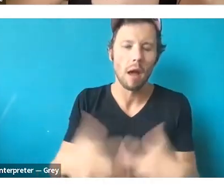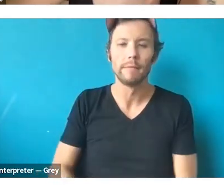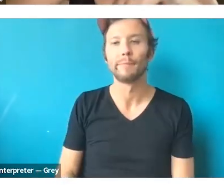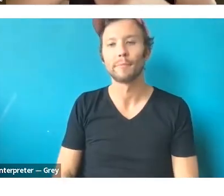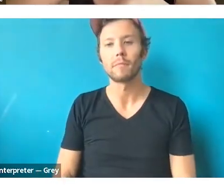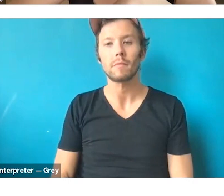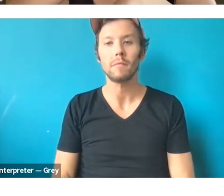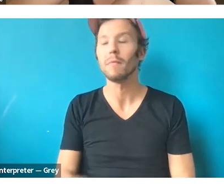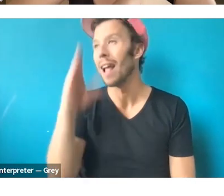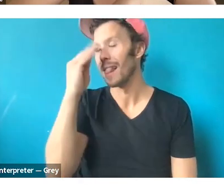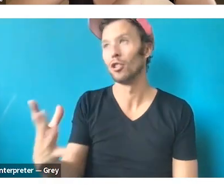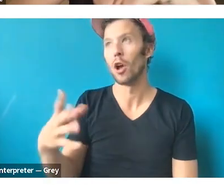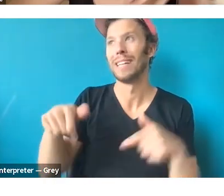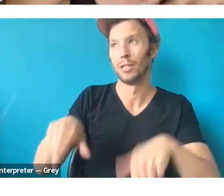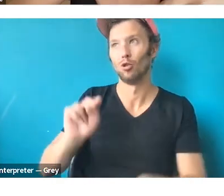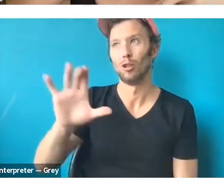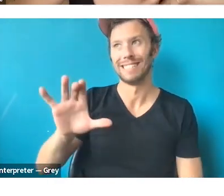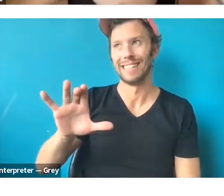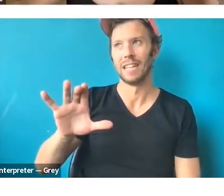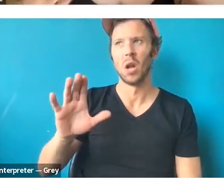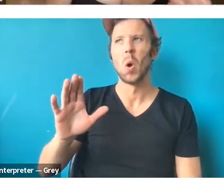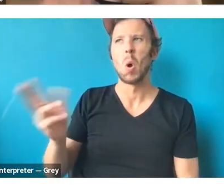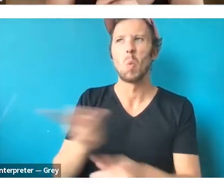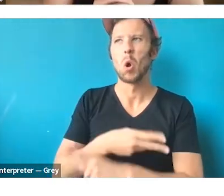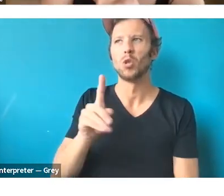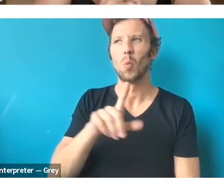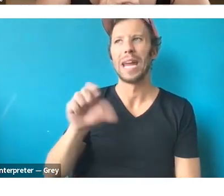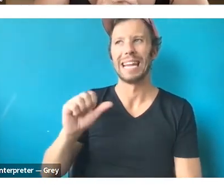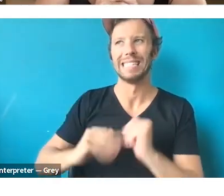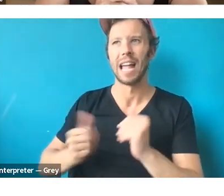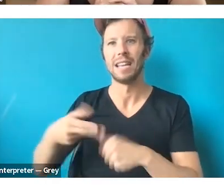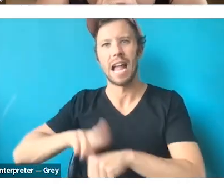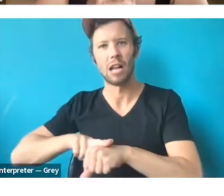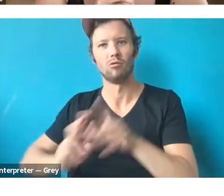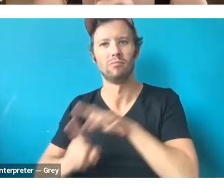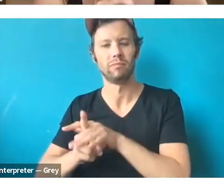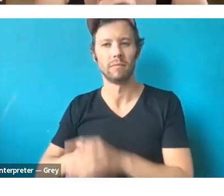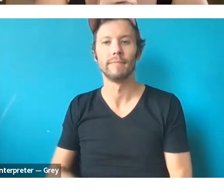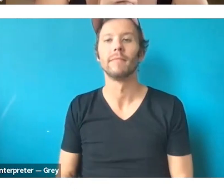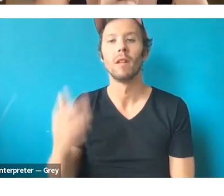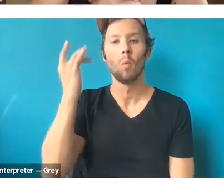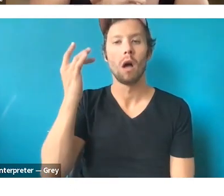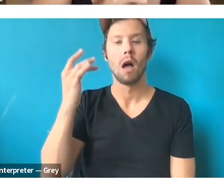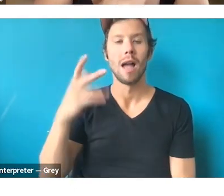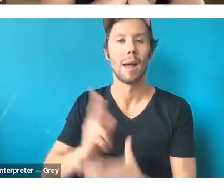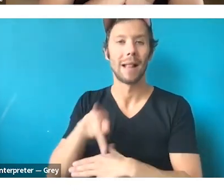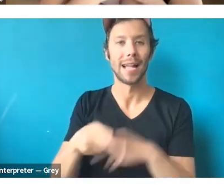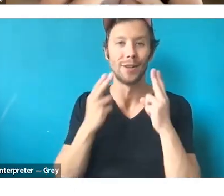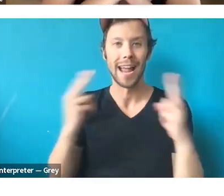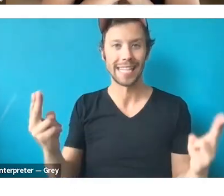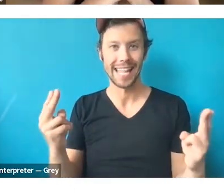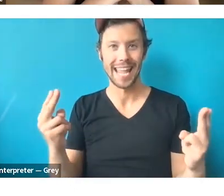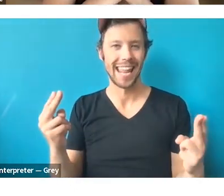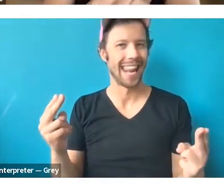species than there are native plants left, because plants are not innocent.